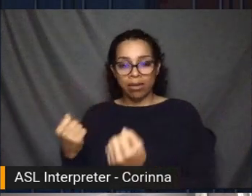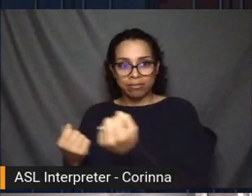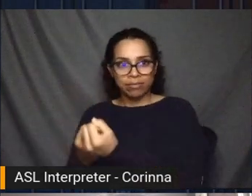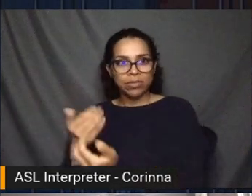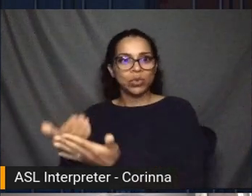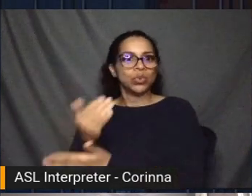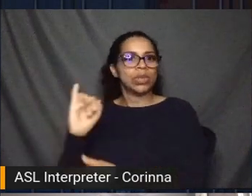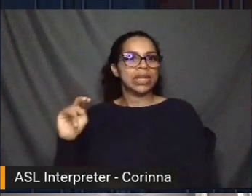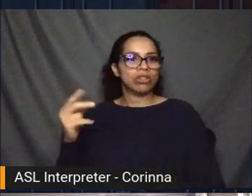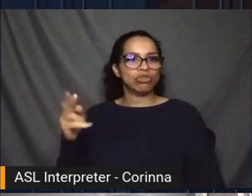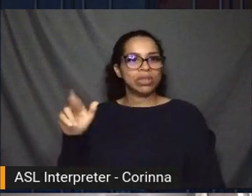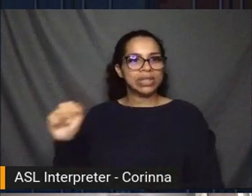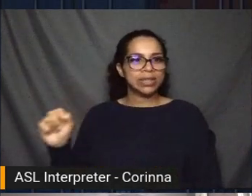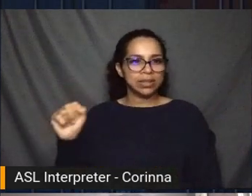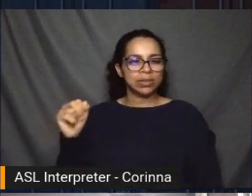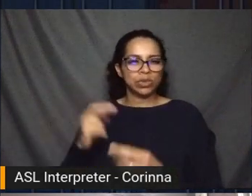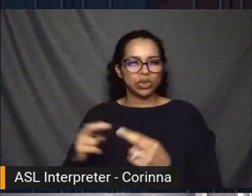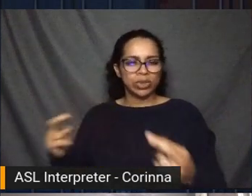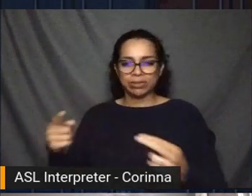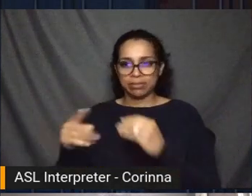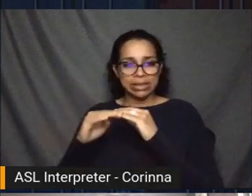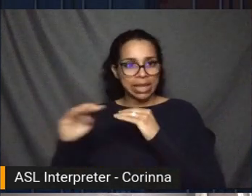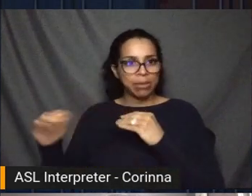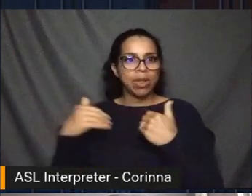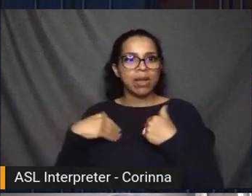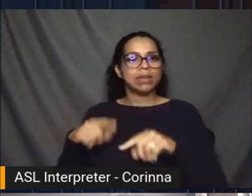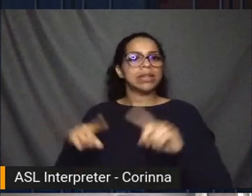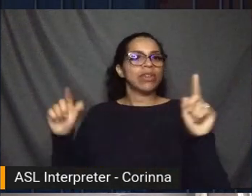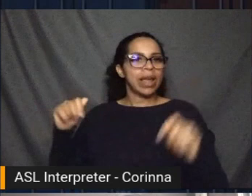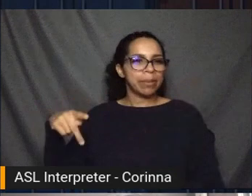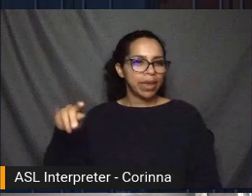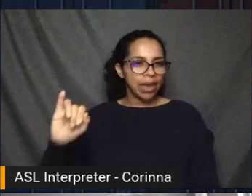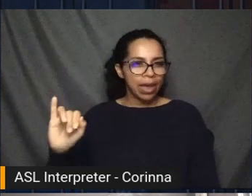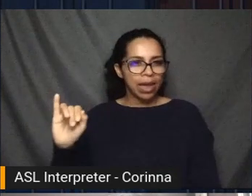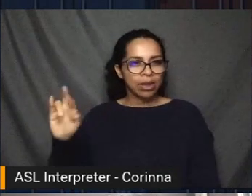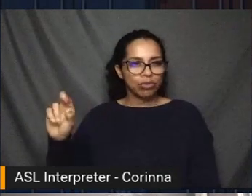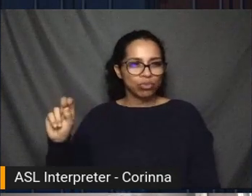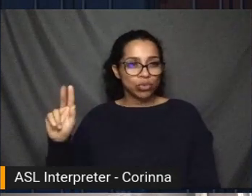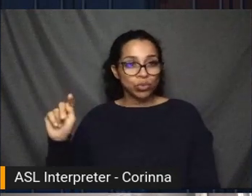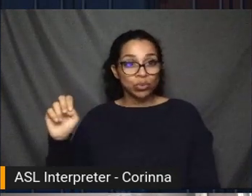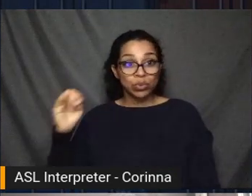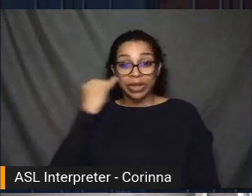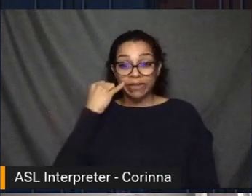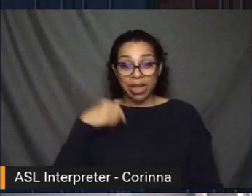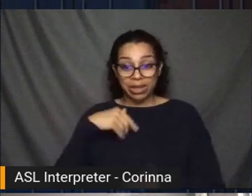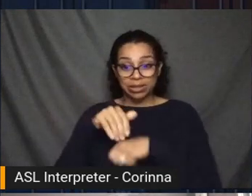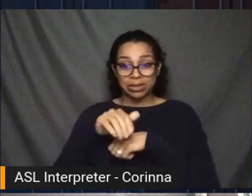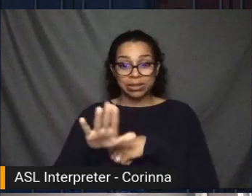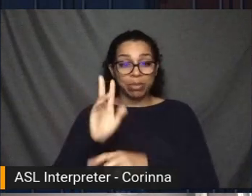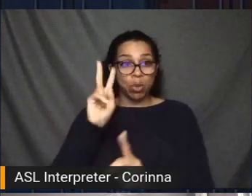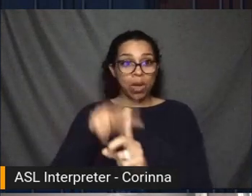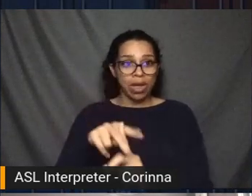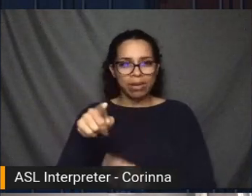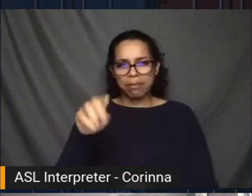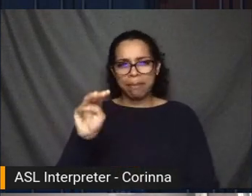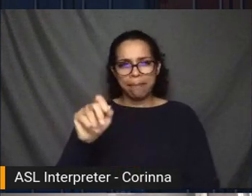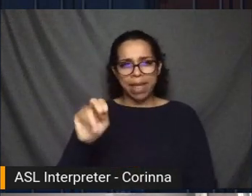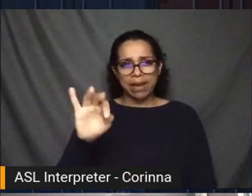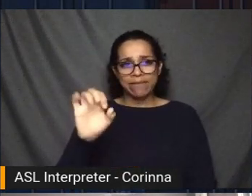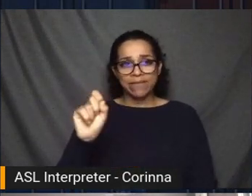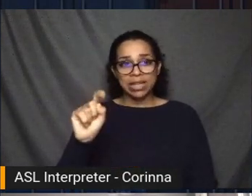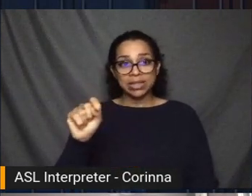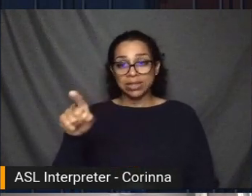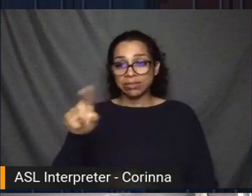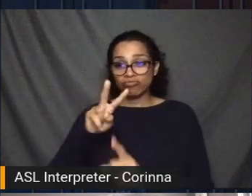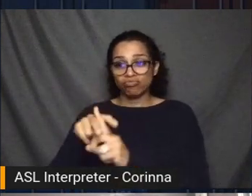now a stable resource, and it has a different API group. So if I try to deploy this manifest on the new version of Kubernetes, it's going